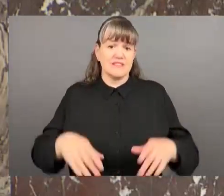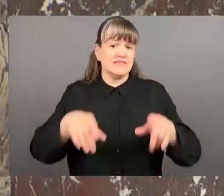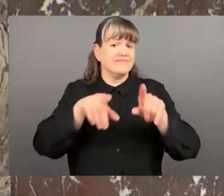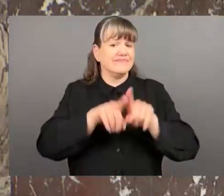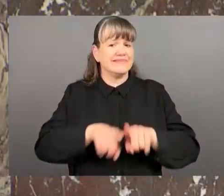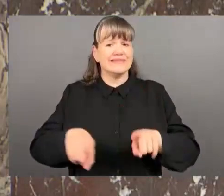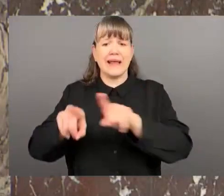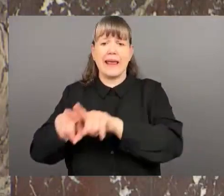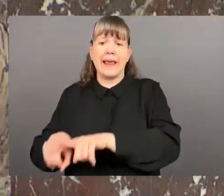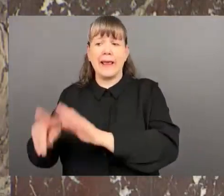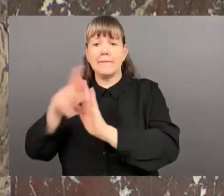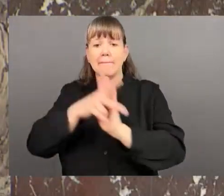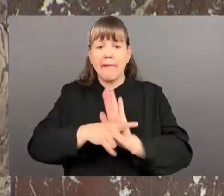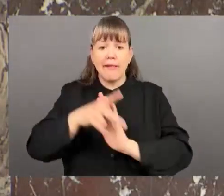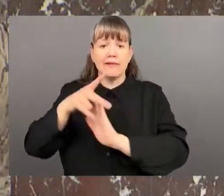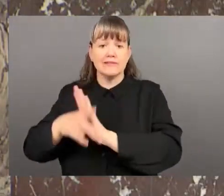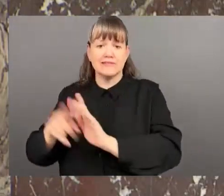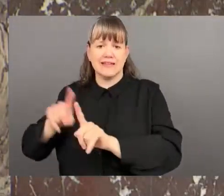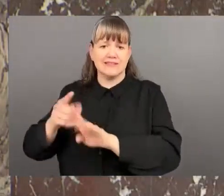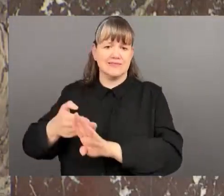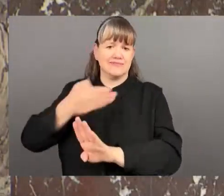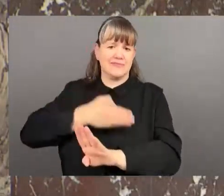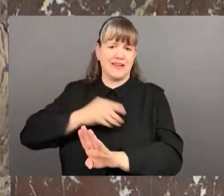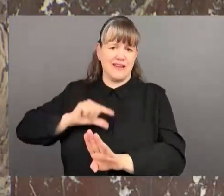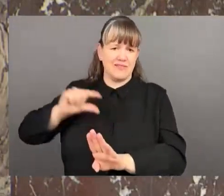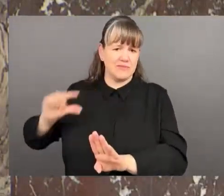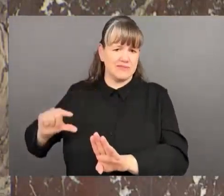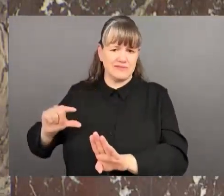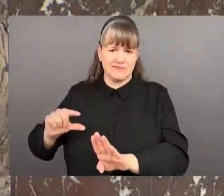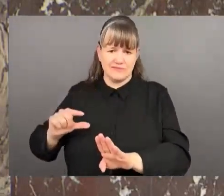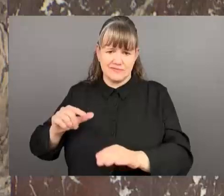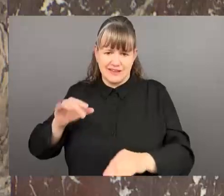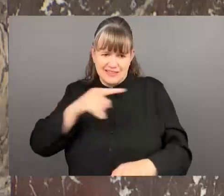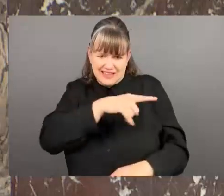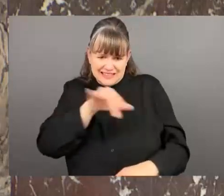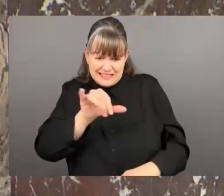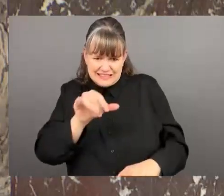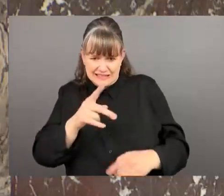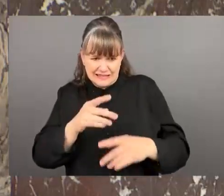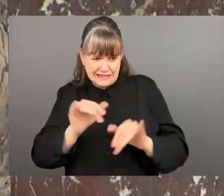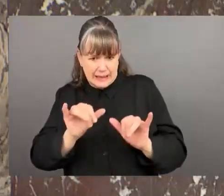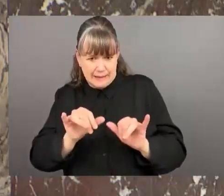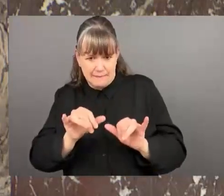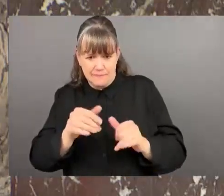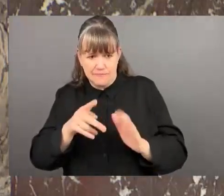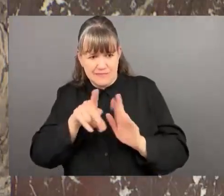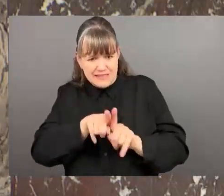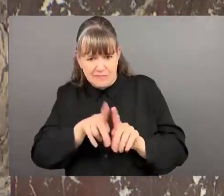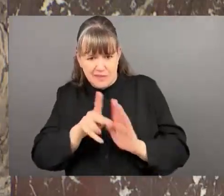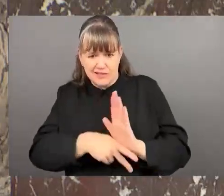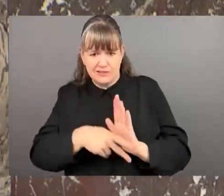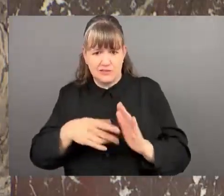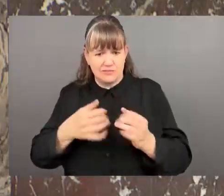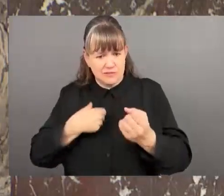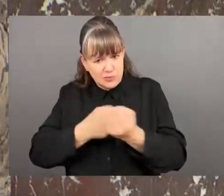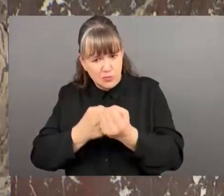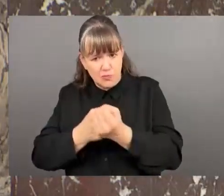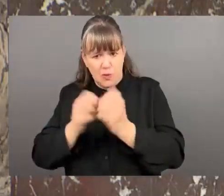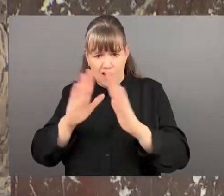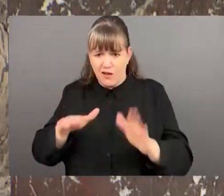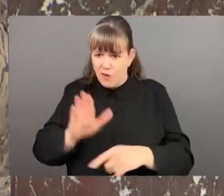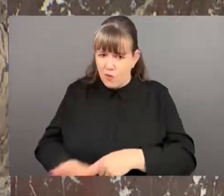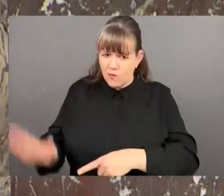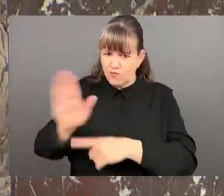was in government as well. Supportive housing was opened up all throughout the British Columbia in communities addressing